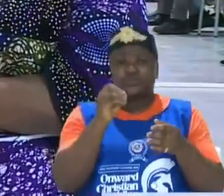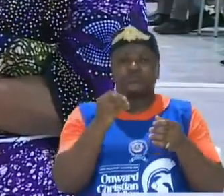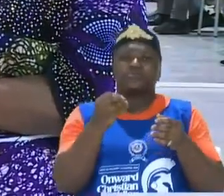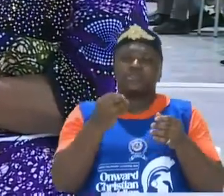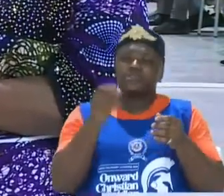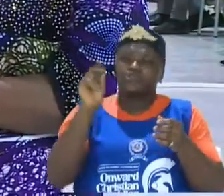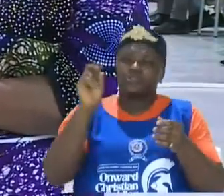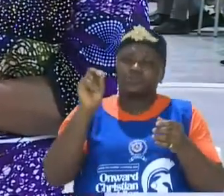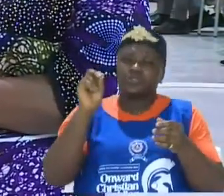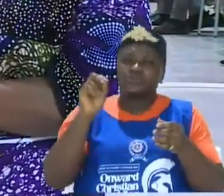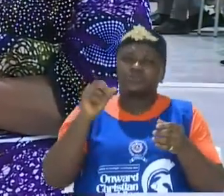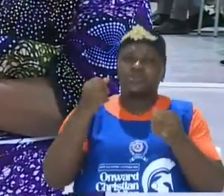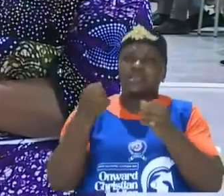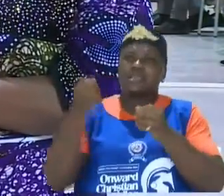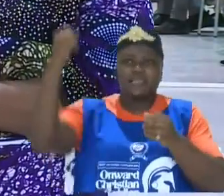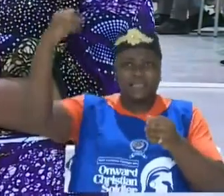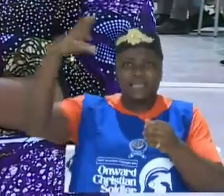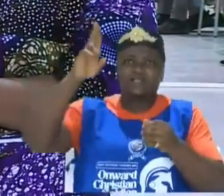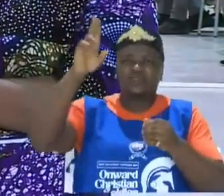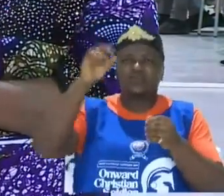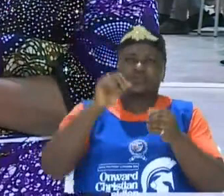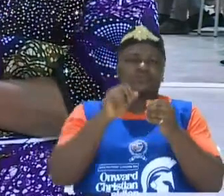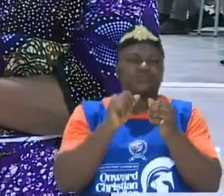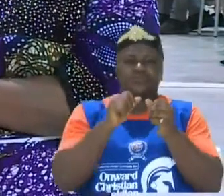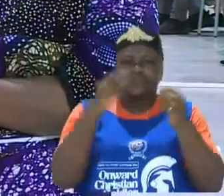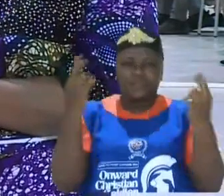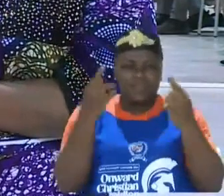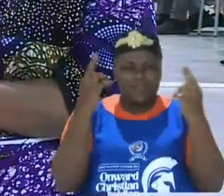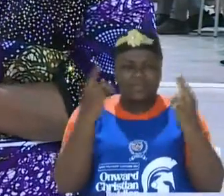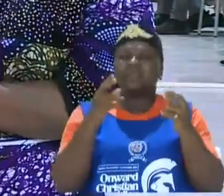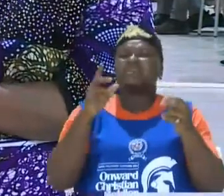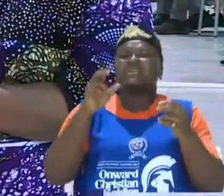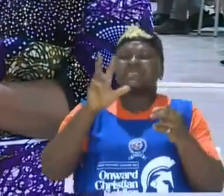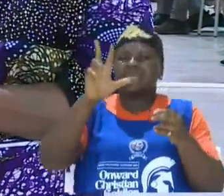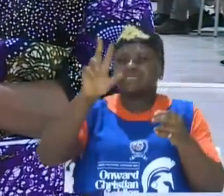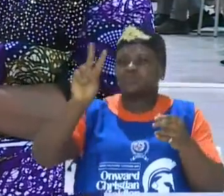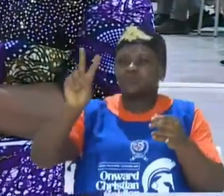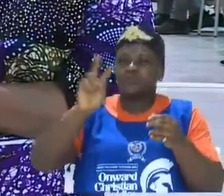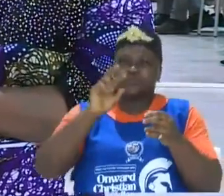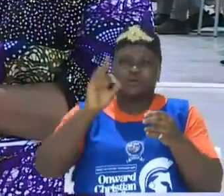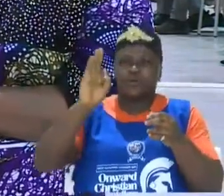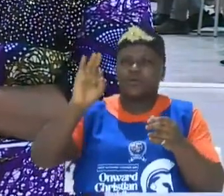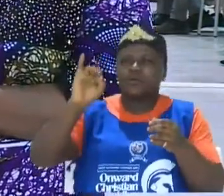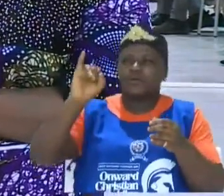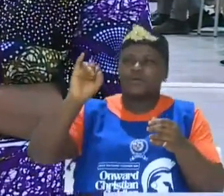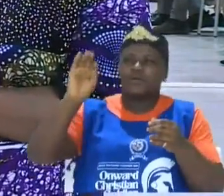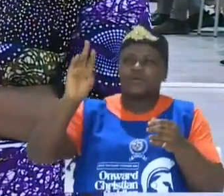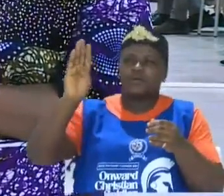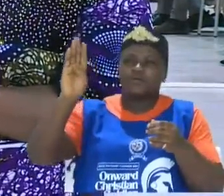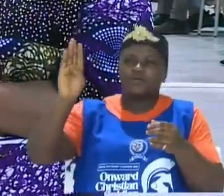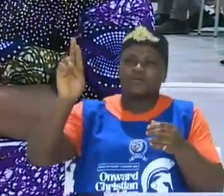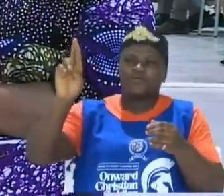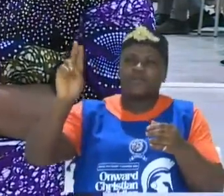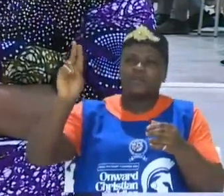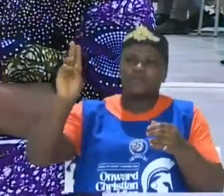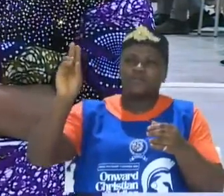Crusade in Gombe, 32 fibroids were removed from my wife's